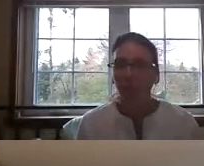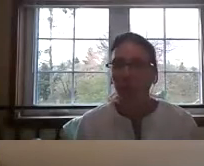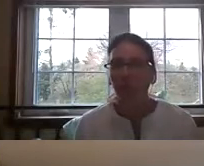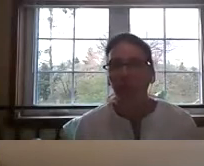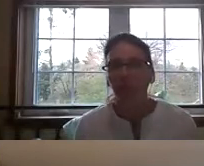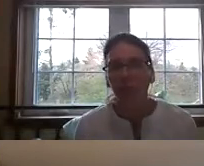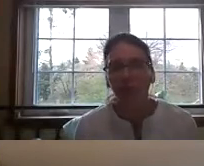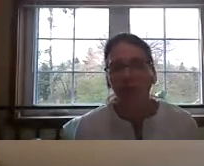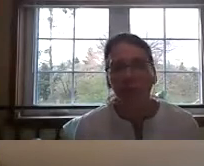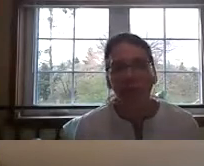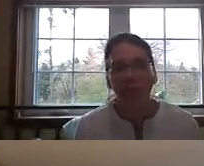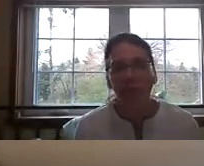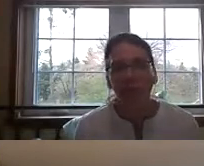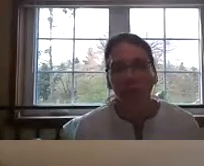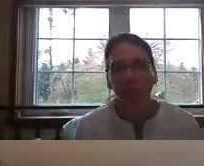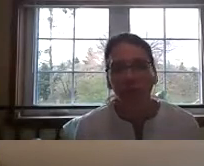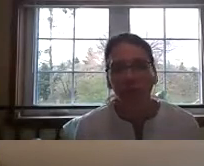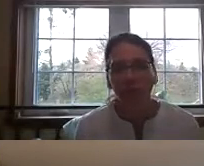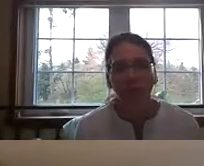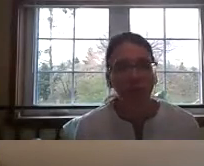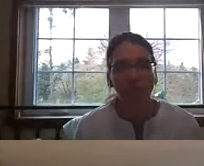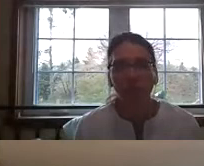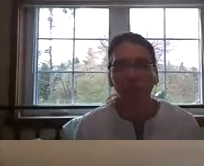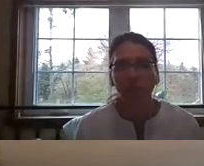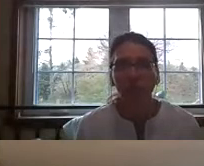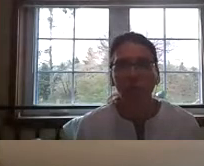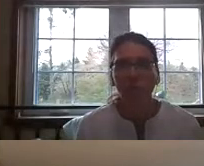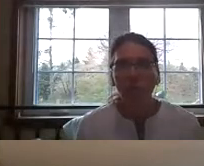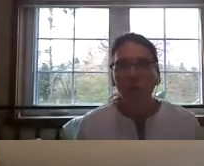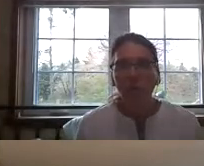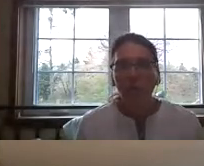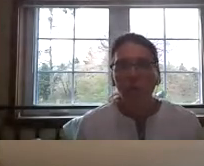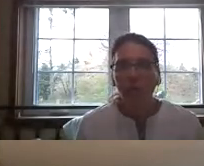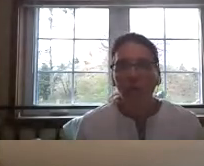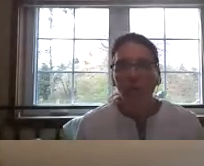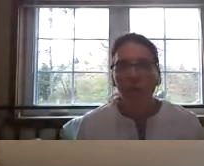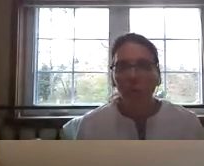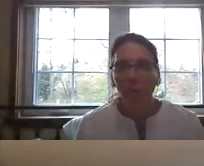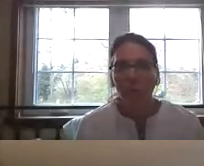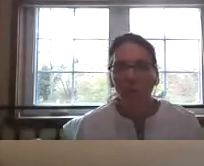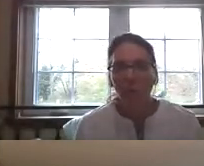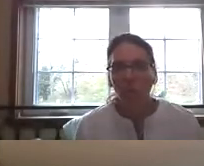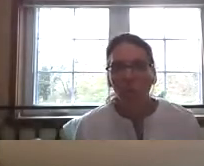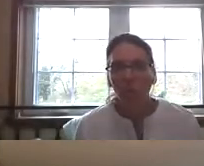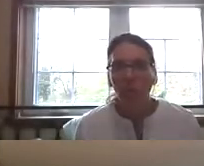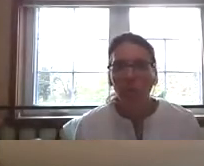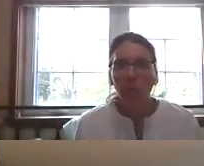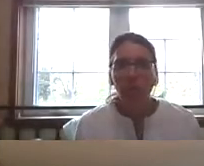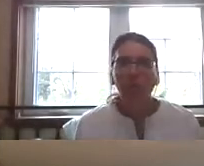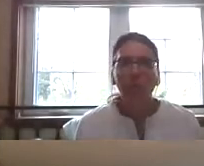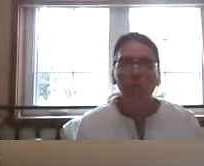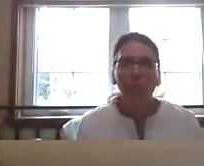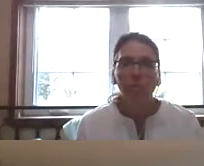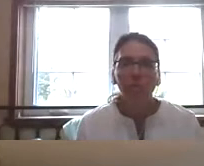if you will, but in Pittsburgh that does occur all over our streets. So, or the wrong way